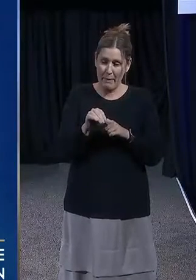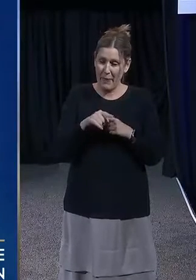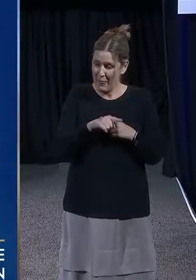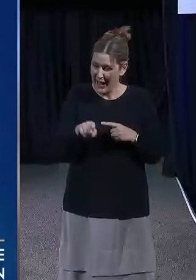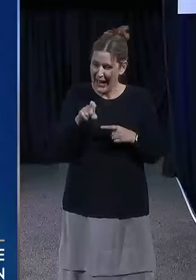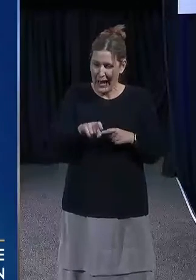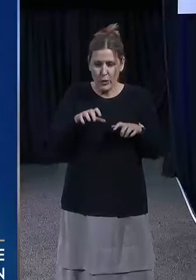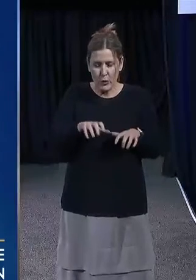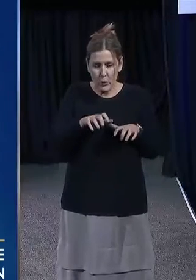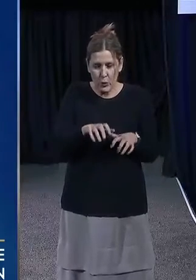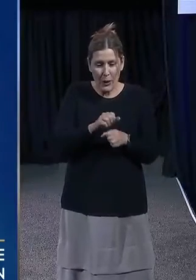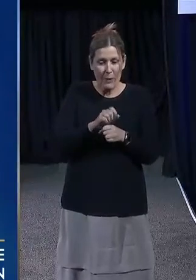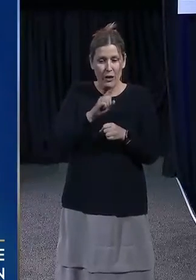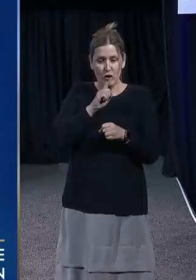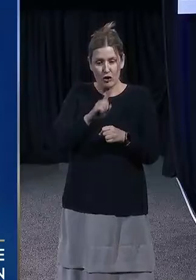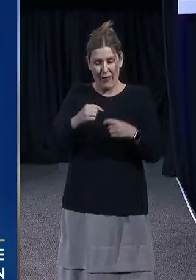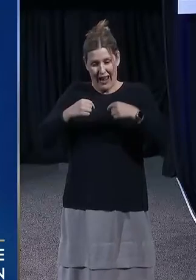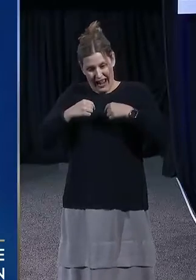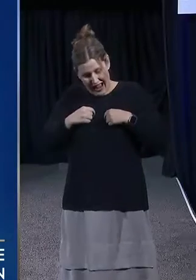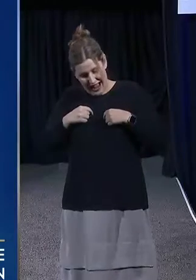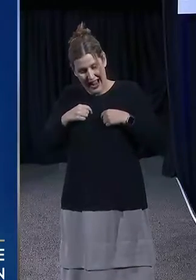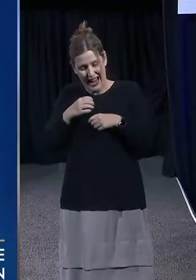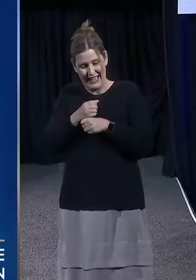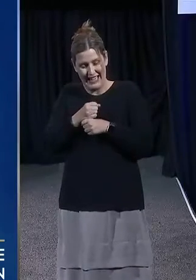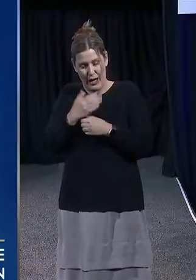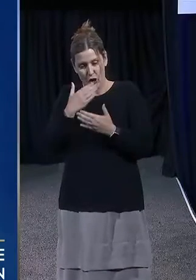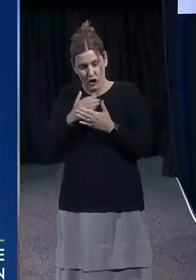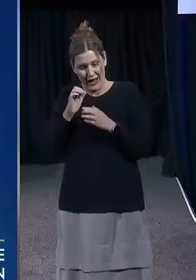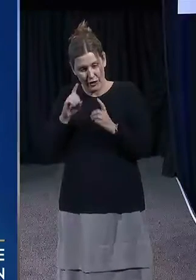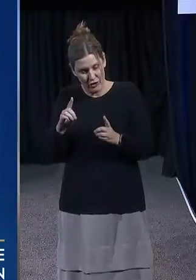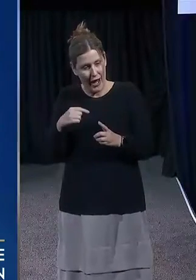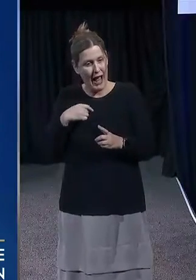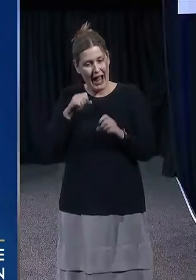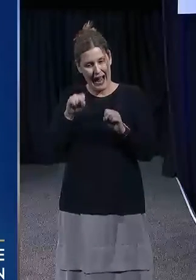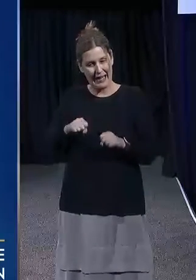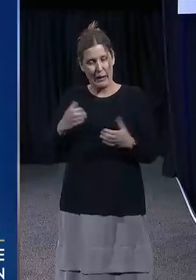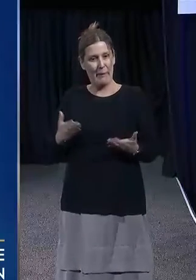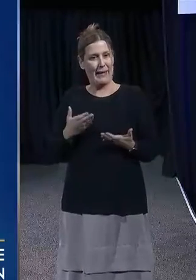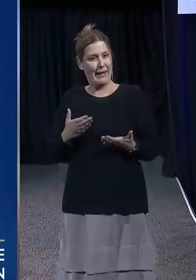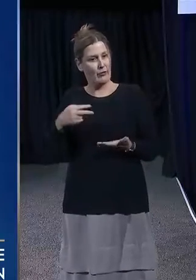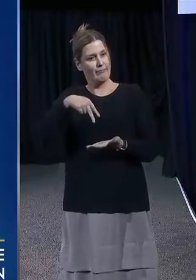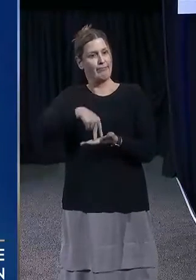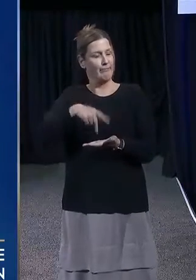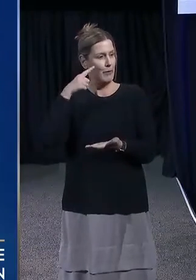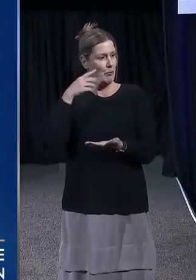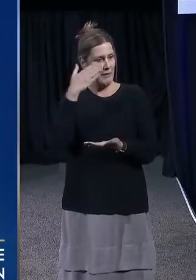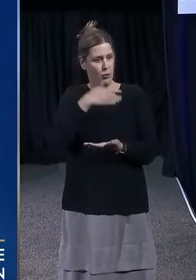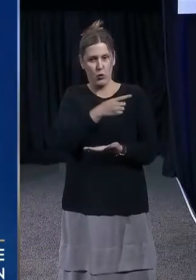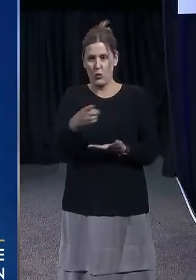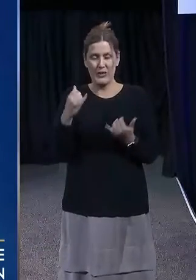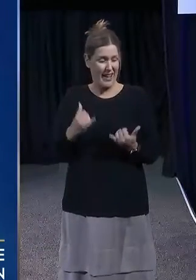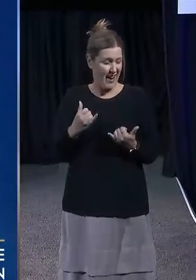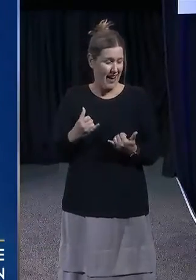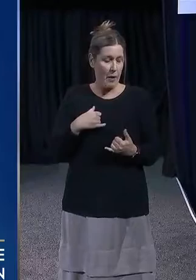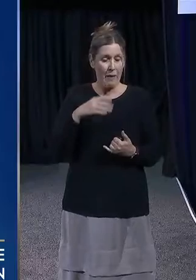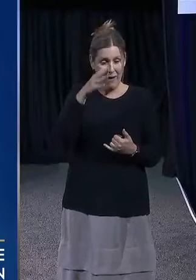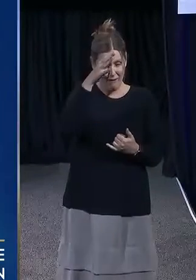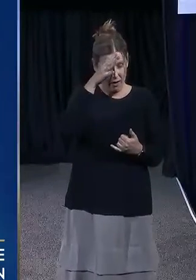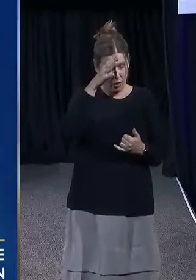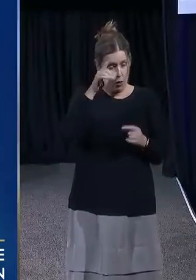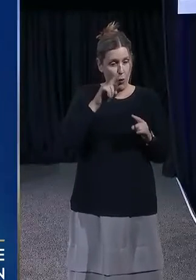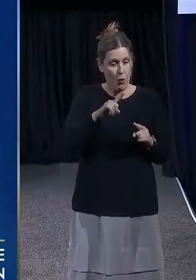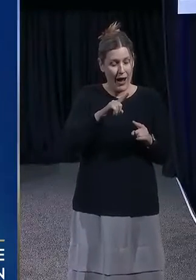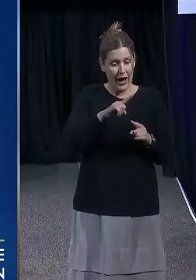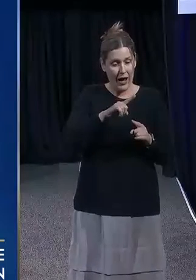do to make sure that I could get an education so that I could stand here before you today. So my father went to school at